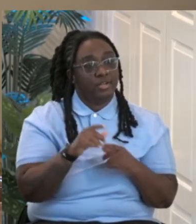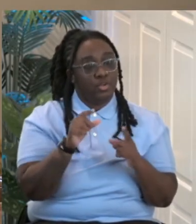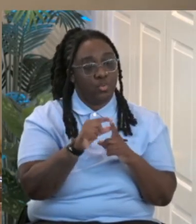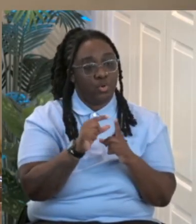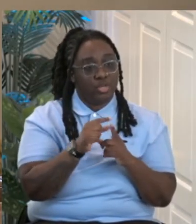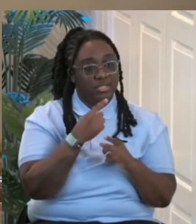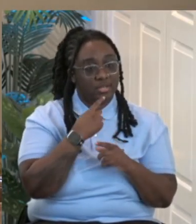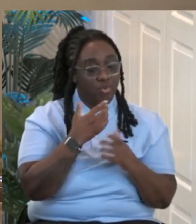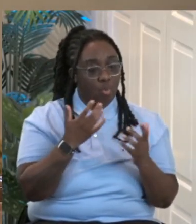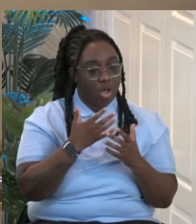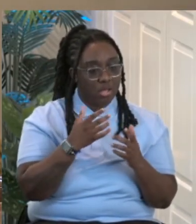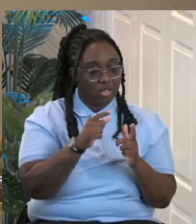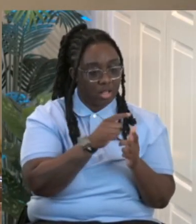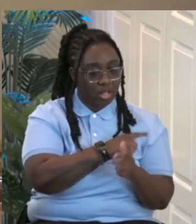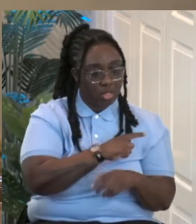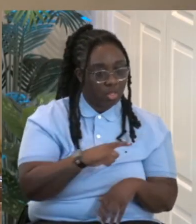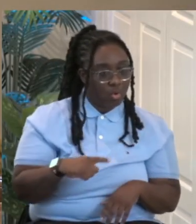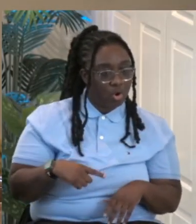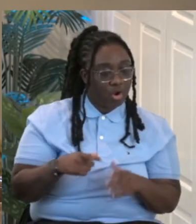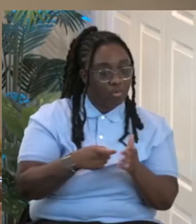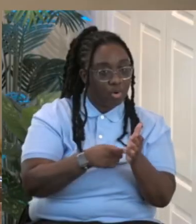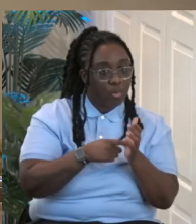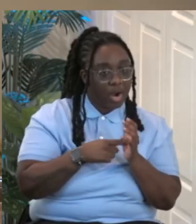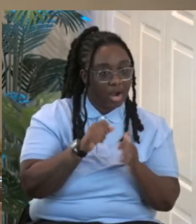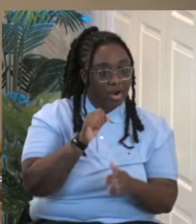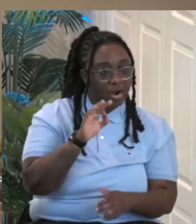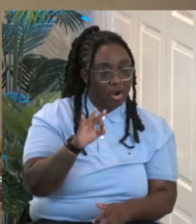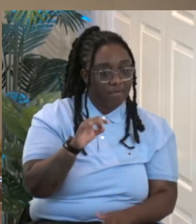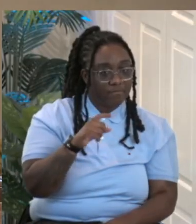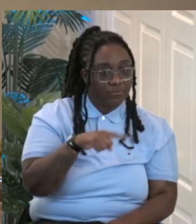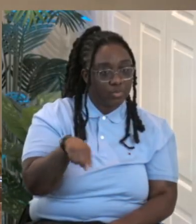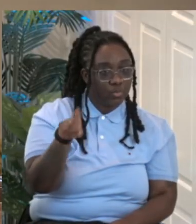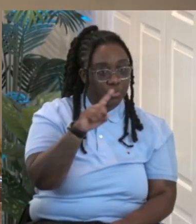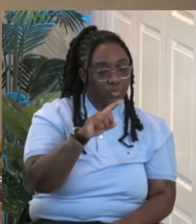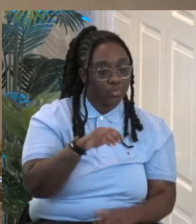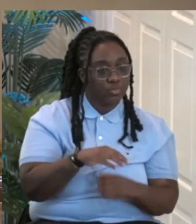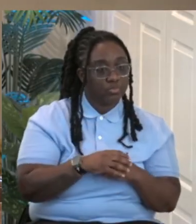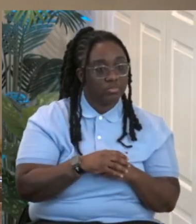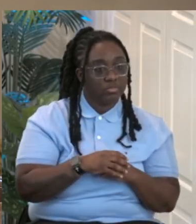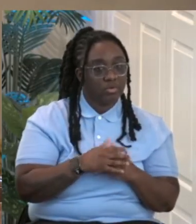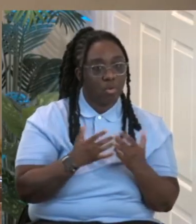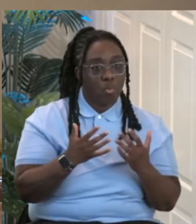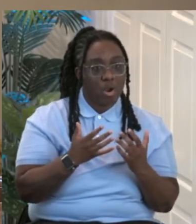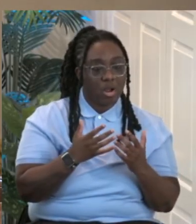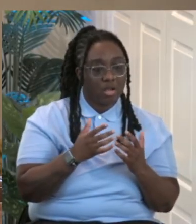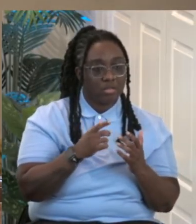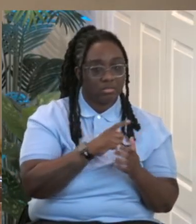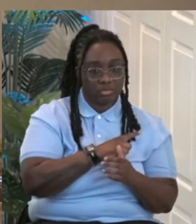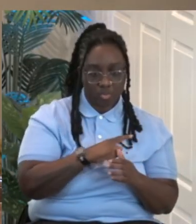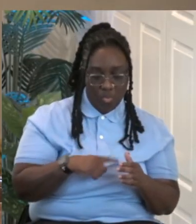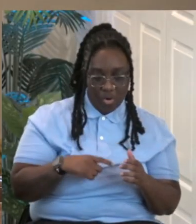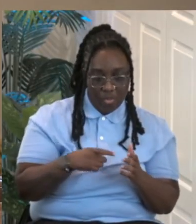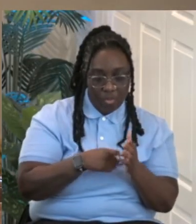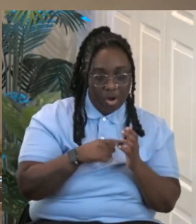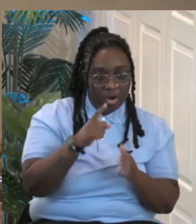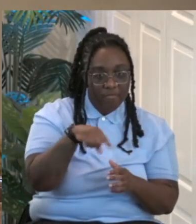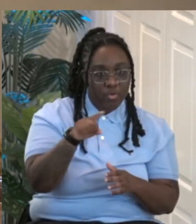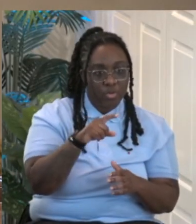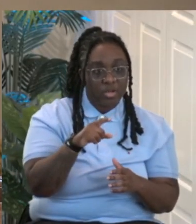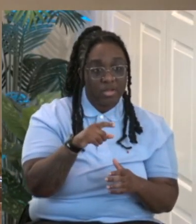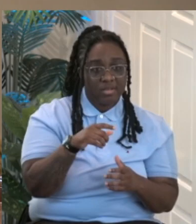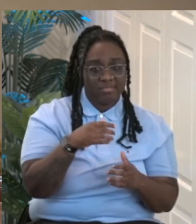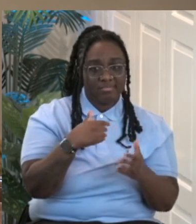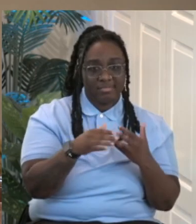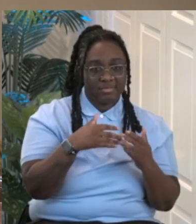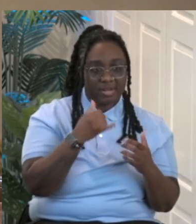Lord require of you? What does he require of you? Now, whether you believe or not believe, that's not